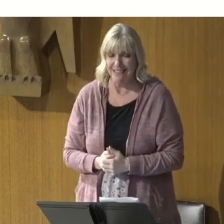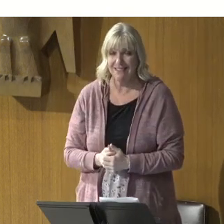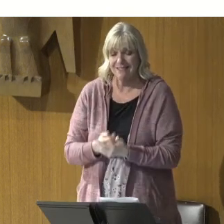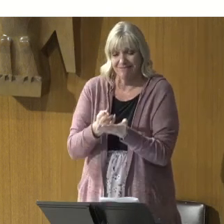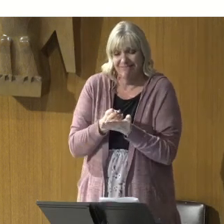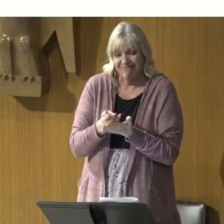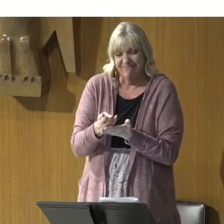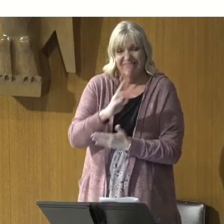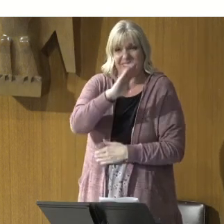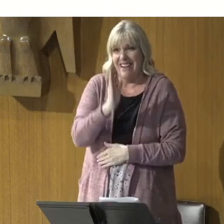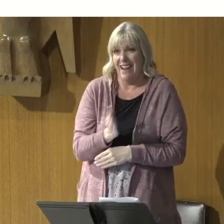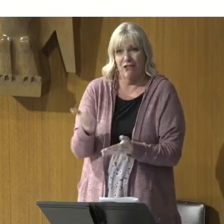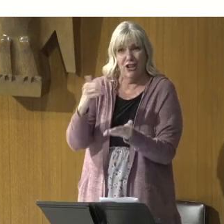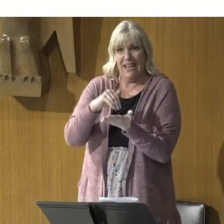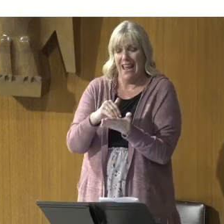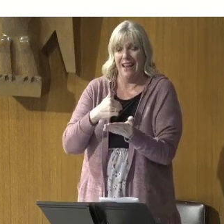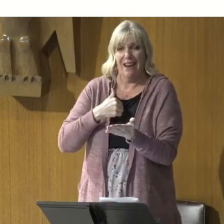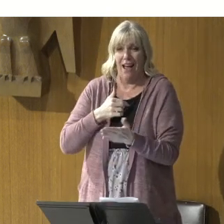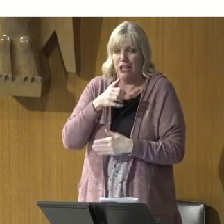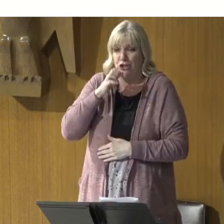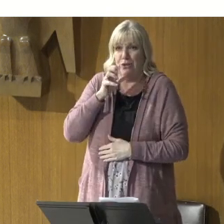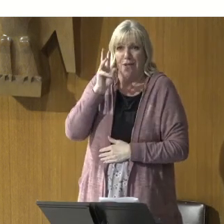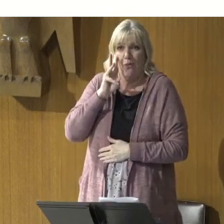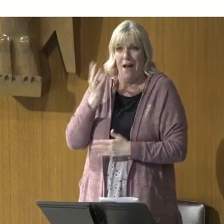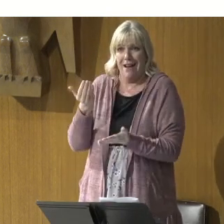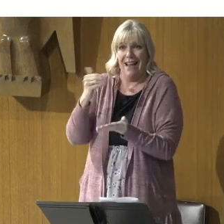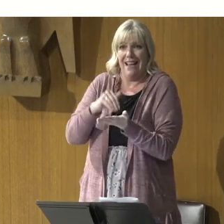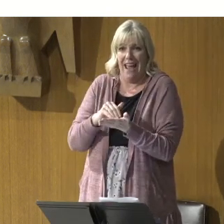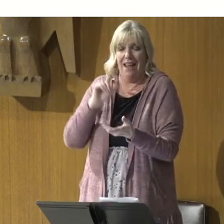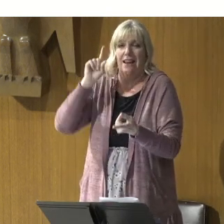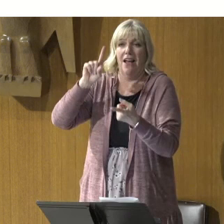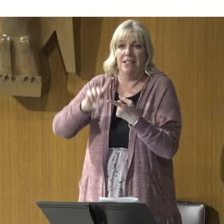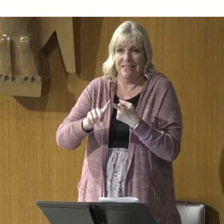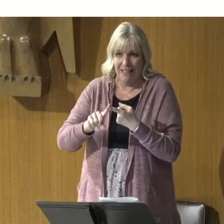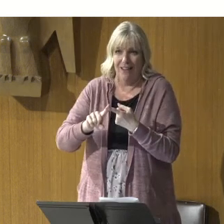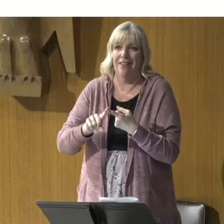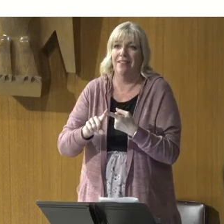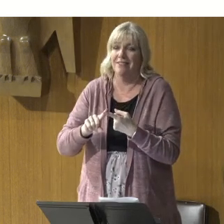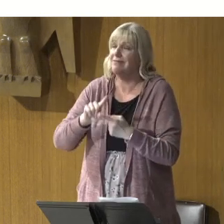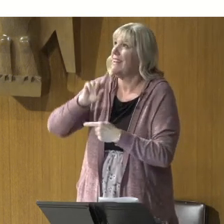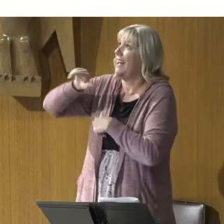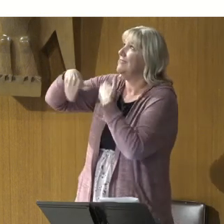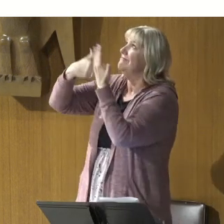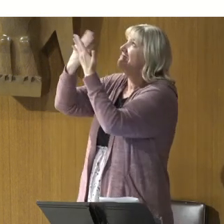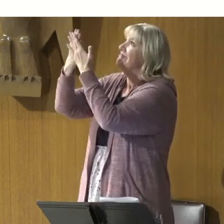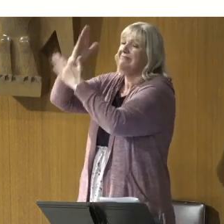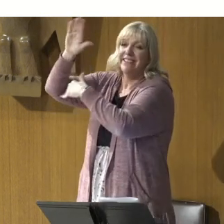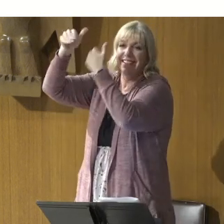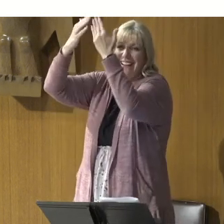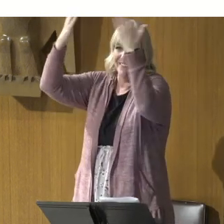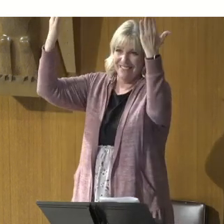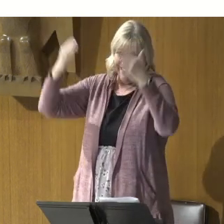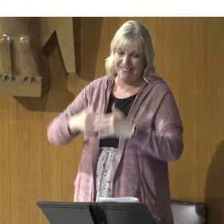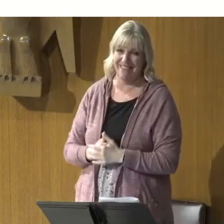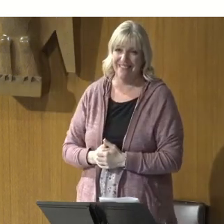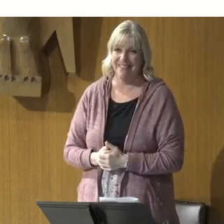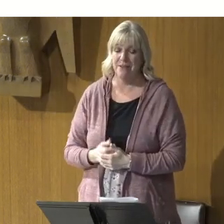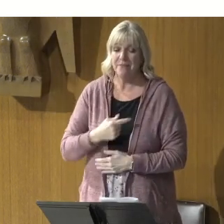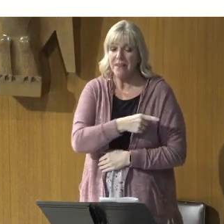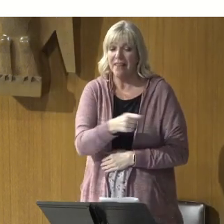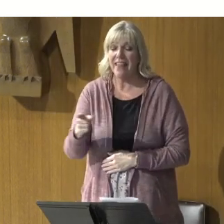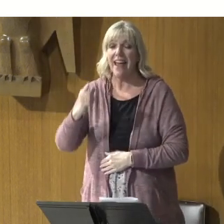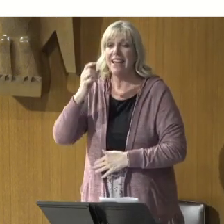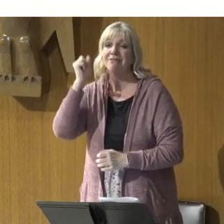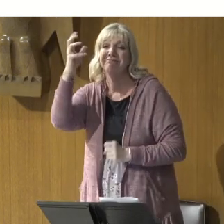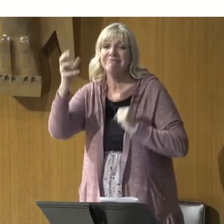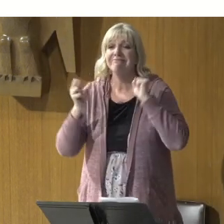again drink of the fruit of the vine until that day when I drink it new in the kingdom of God. When they had sung the hymn, they went